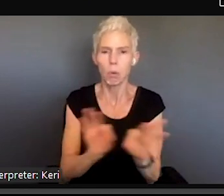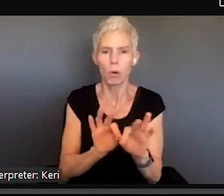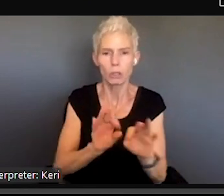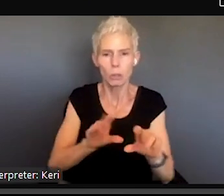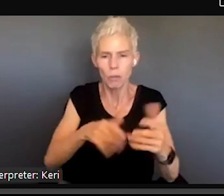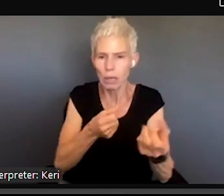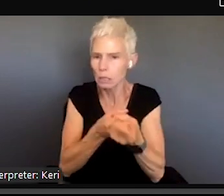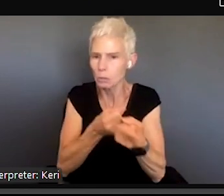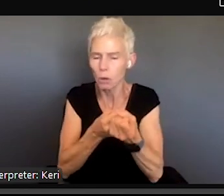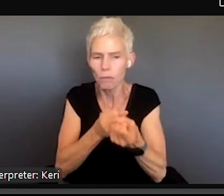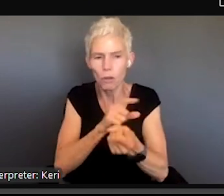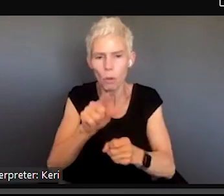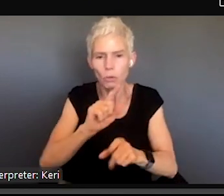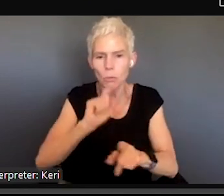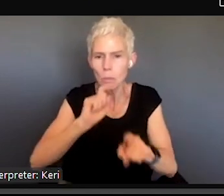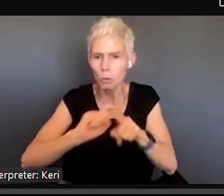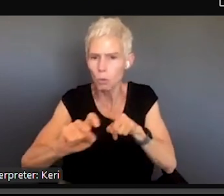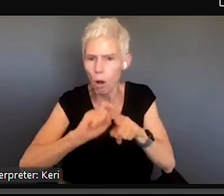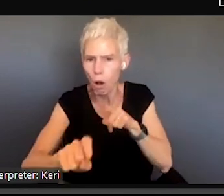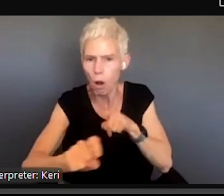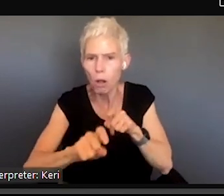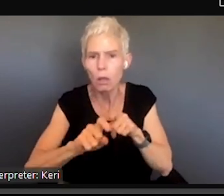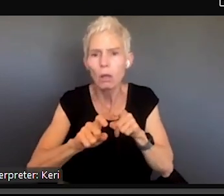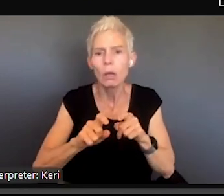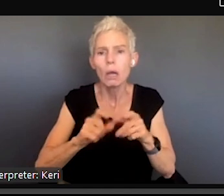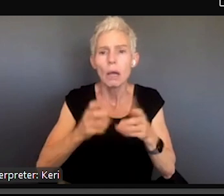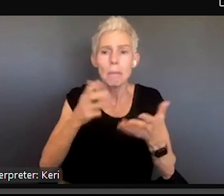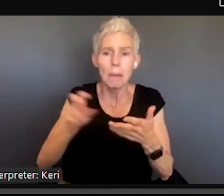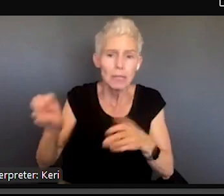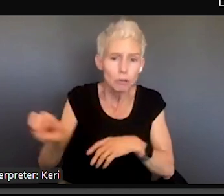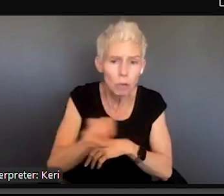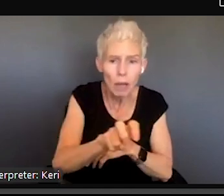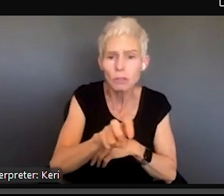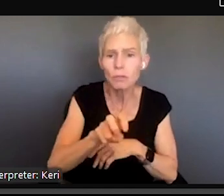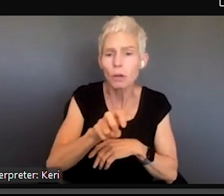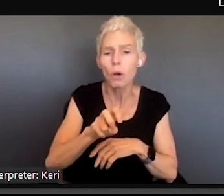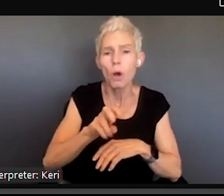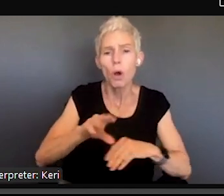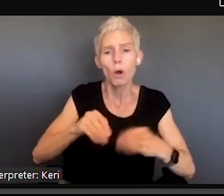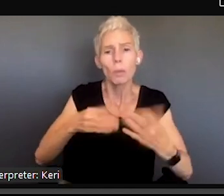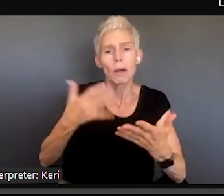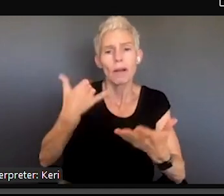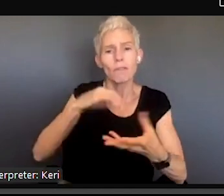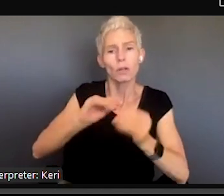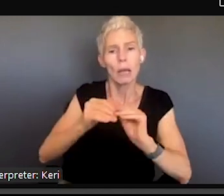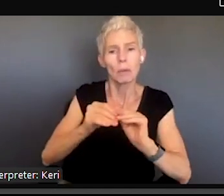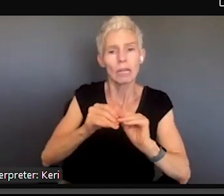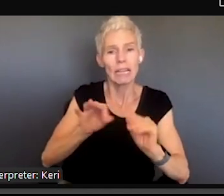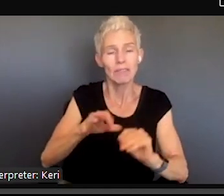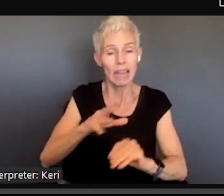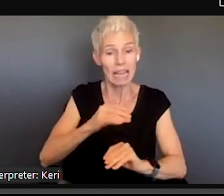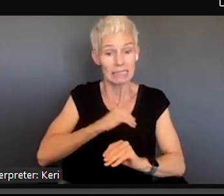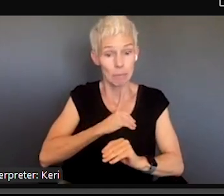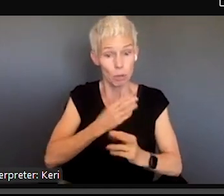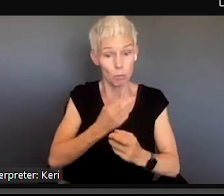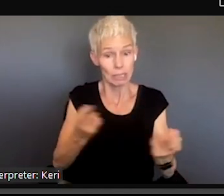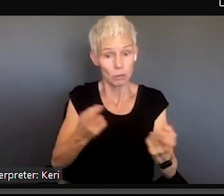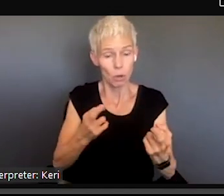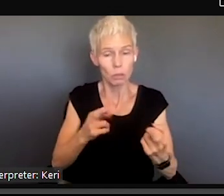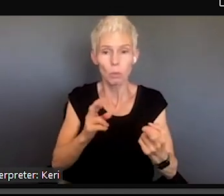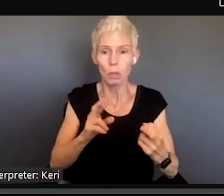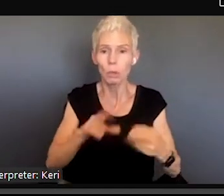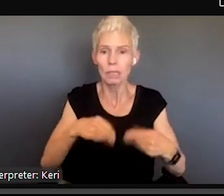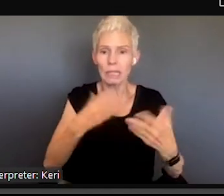that were able to either transfer or provide them the number, of course, if they accept that resource.